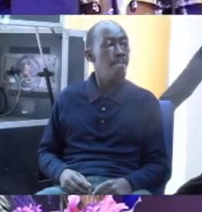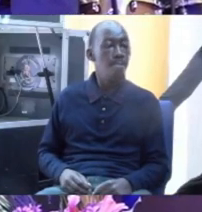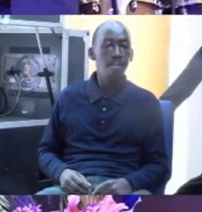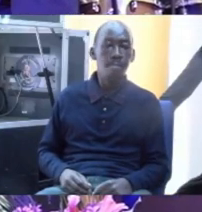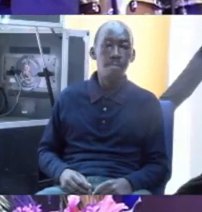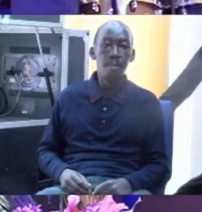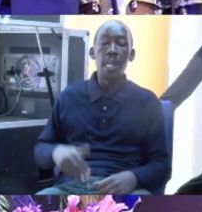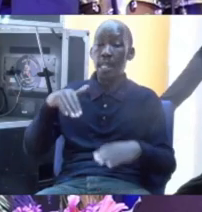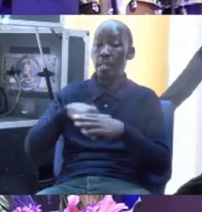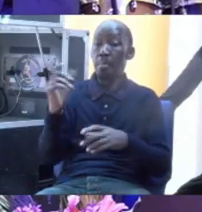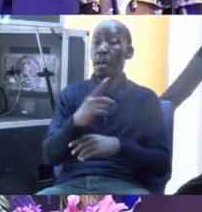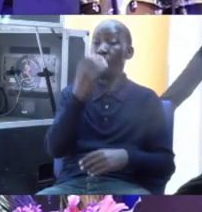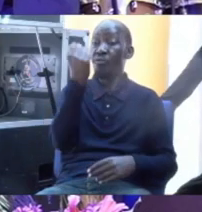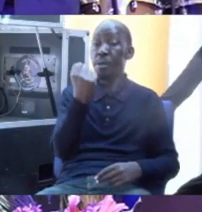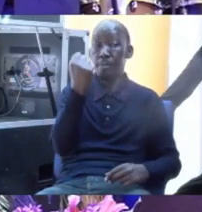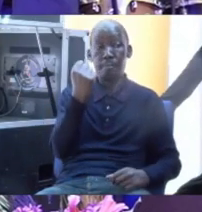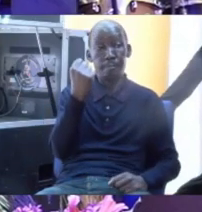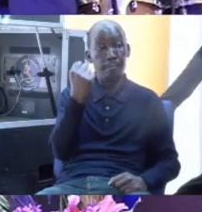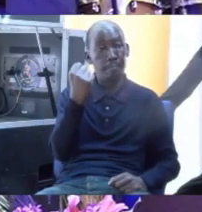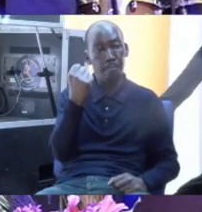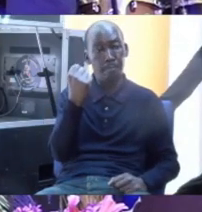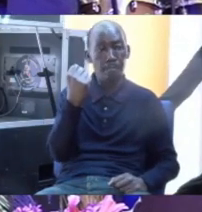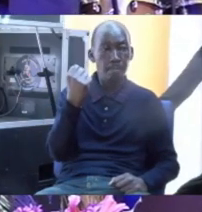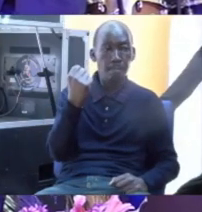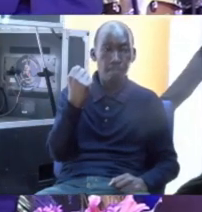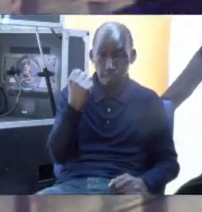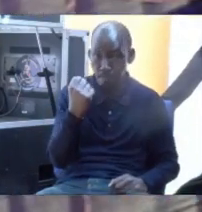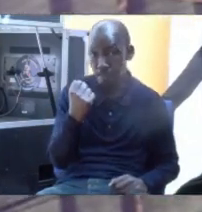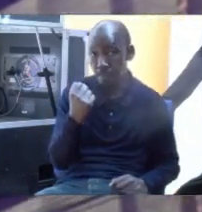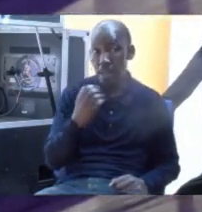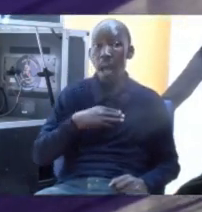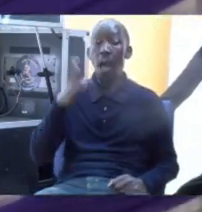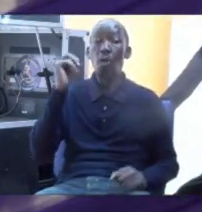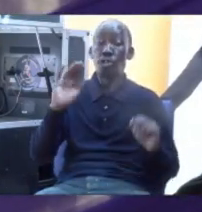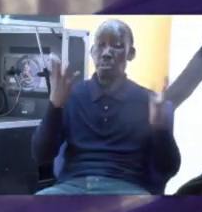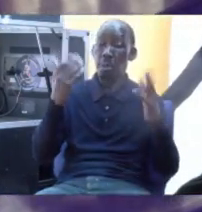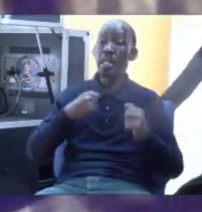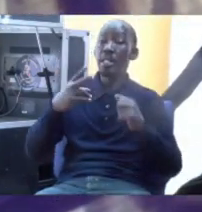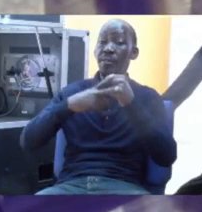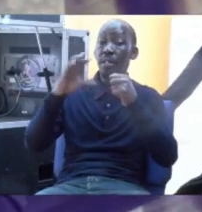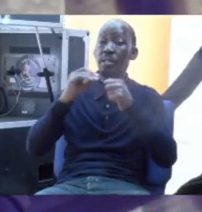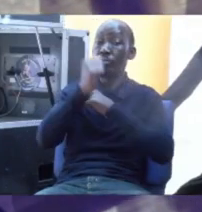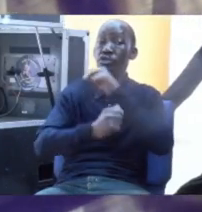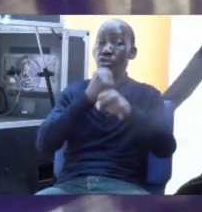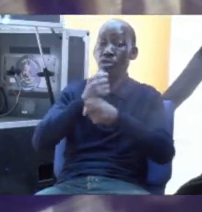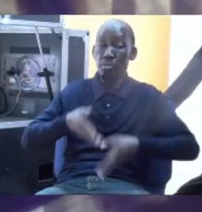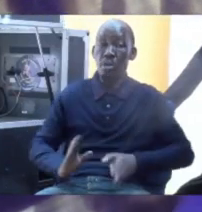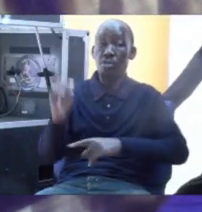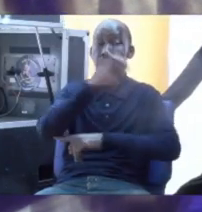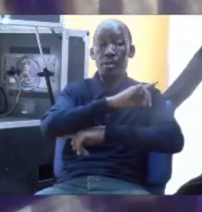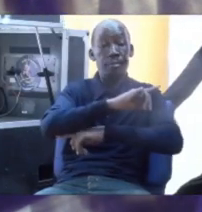In the month of May. Katika mwezi wa tano. I was celebrating my 70th birthday. Nilikuwa nasherehekea miaka